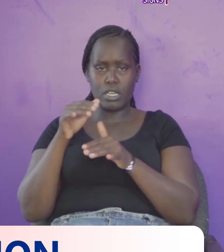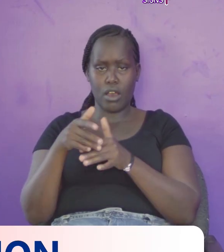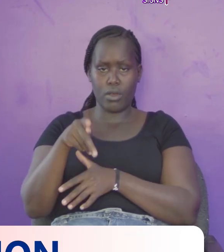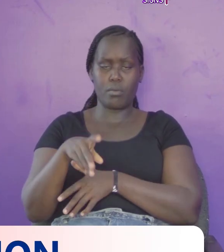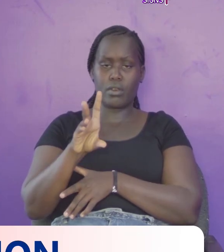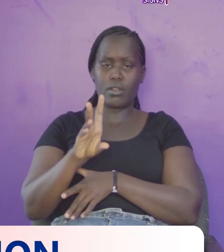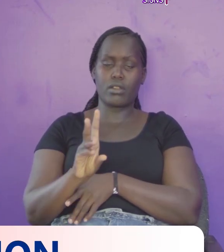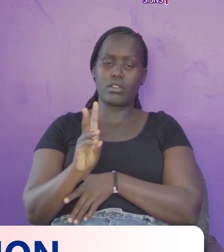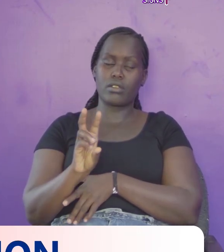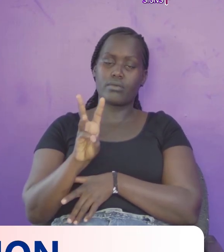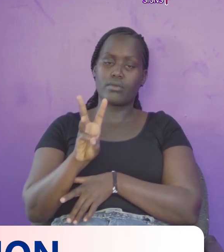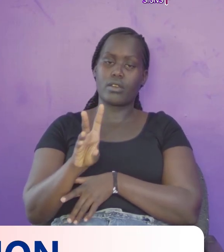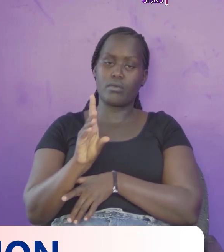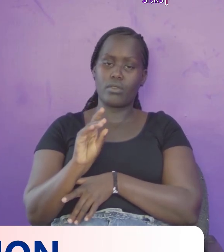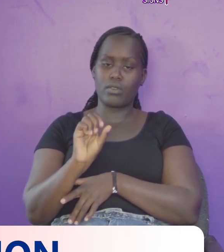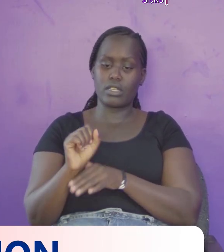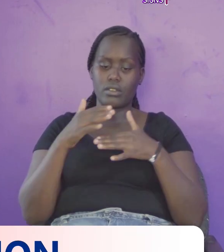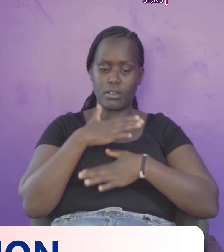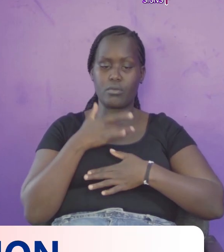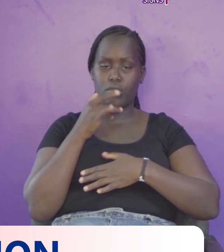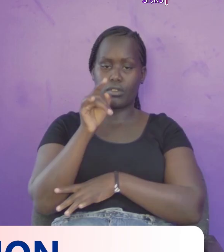PWDs appreciated you.